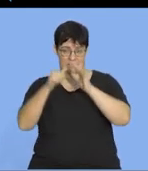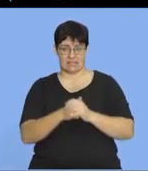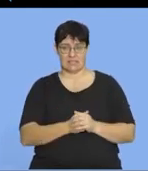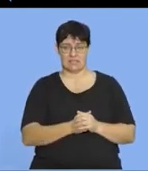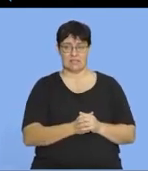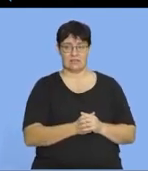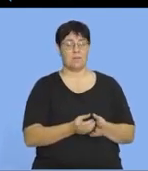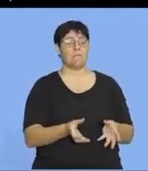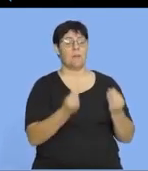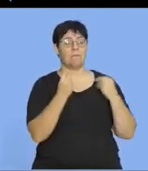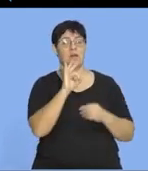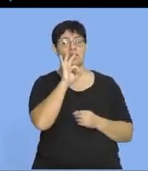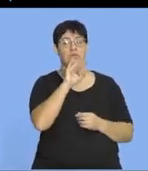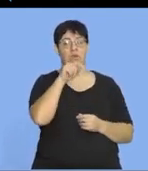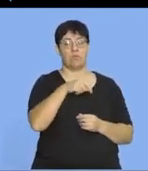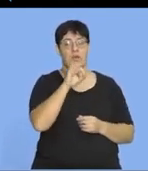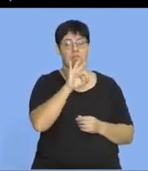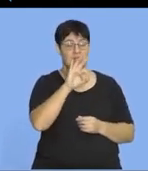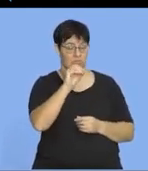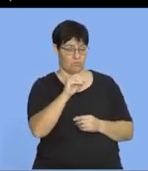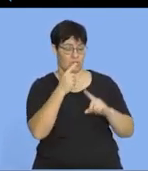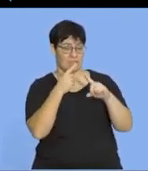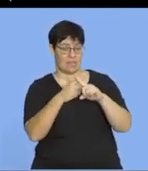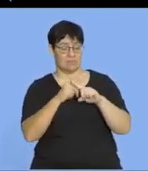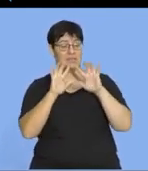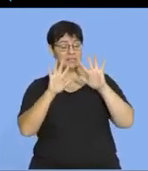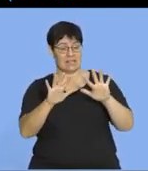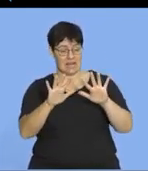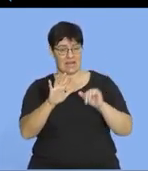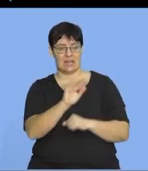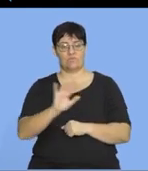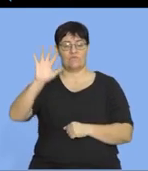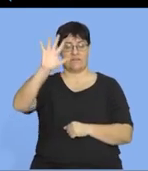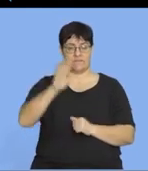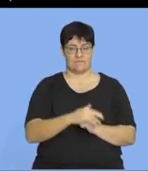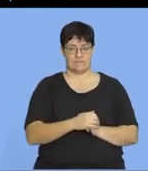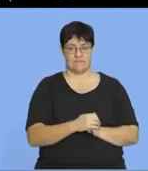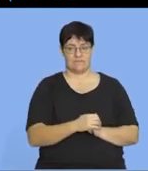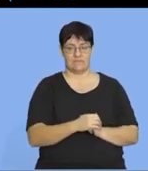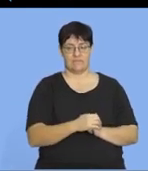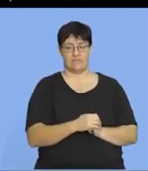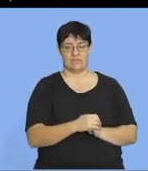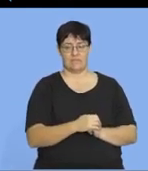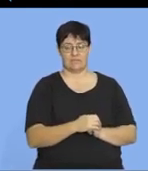6. And we get 3,30 times 10 to the 5.